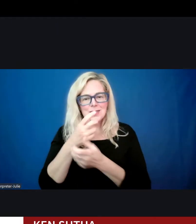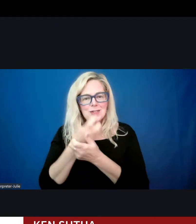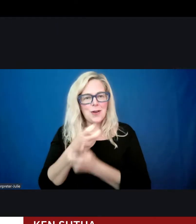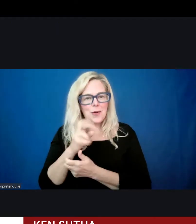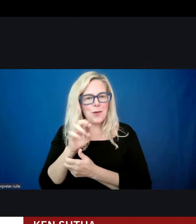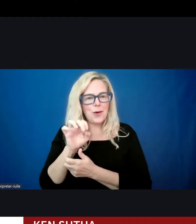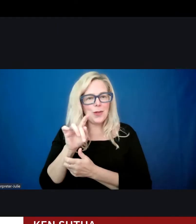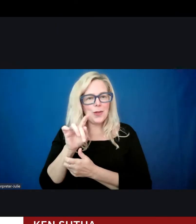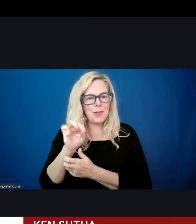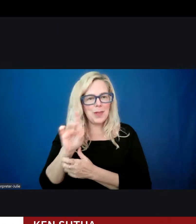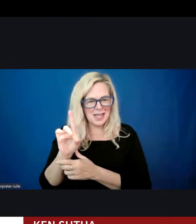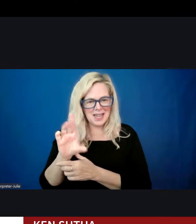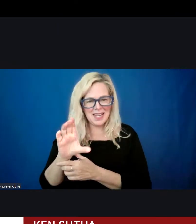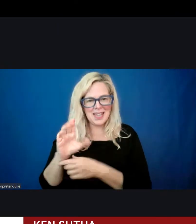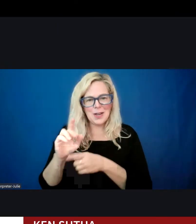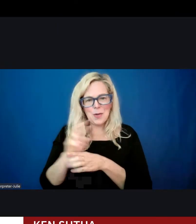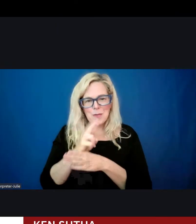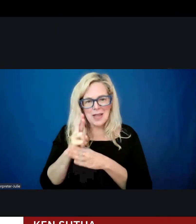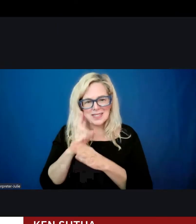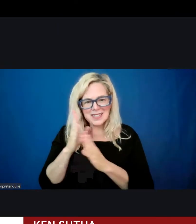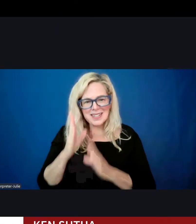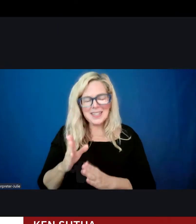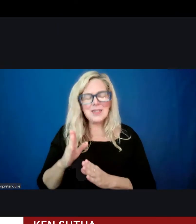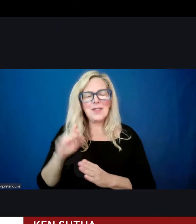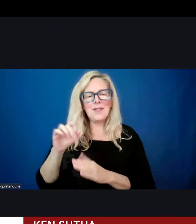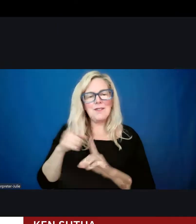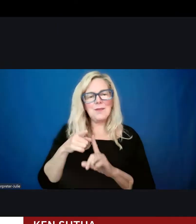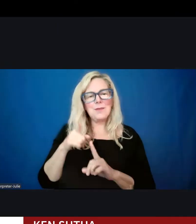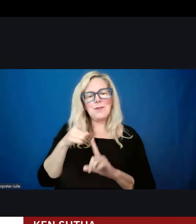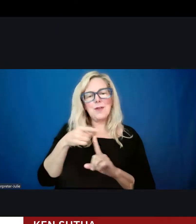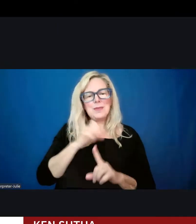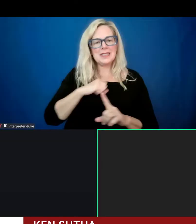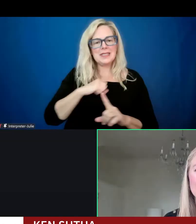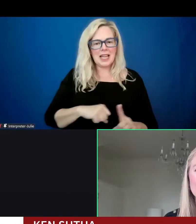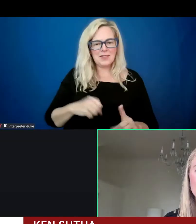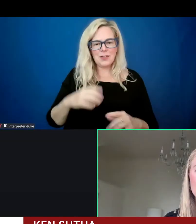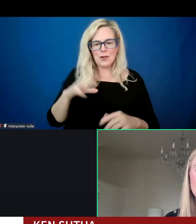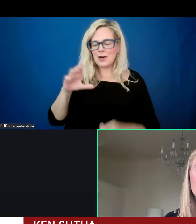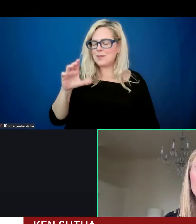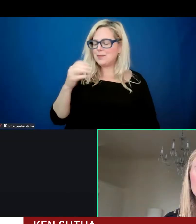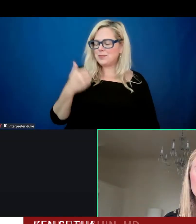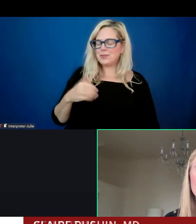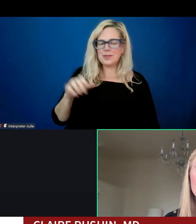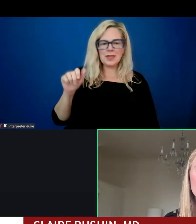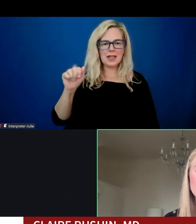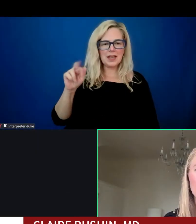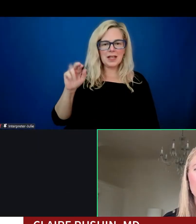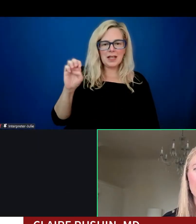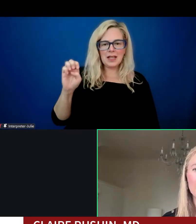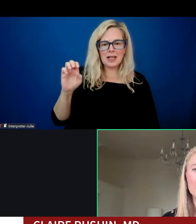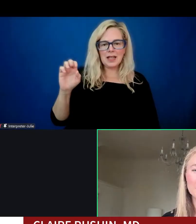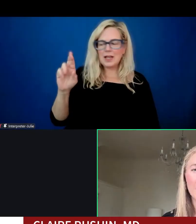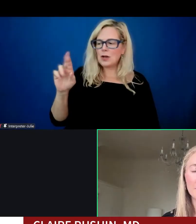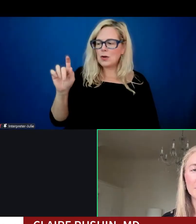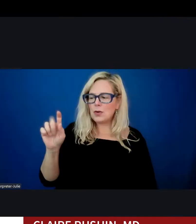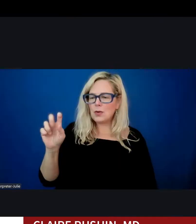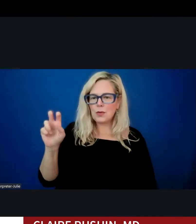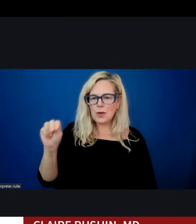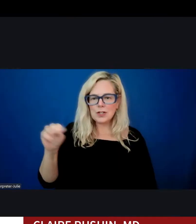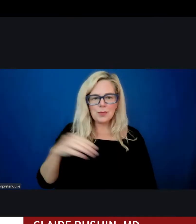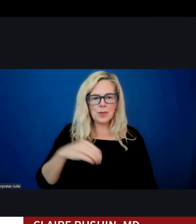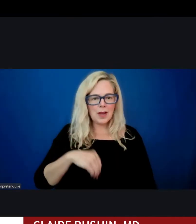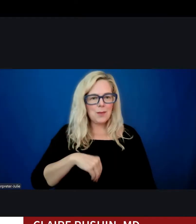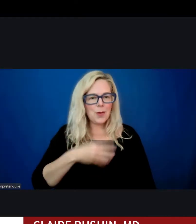Hi, everyone. Welcome to the conference. My name is Claire Rushin. I'm a white female with blonde hair in her 30s, wearing a blue top and a